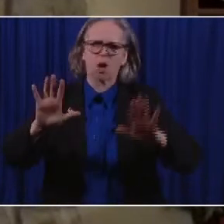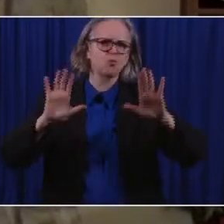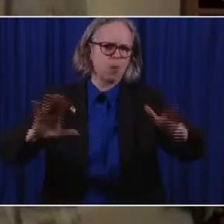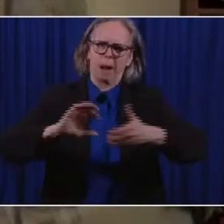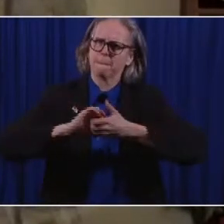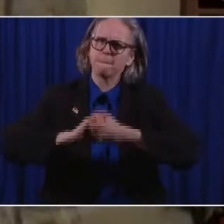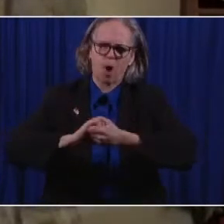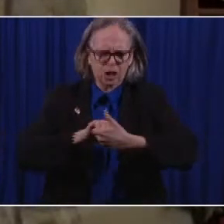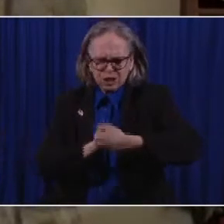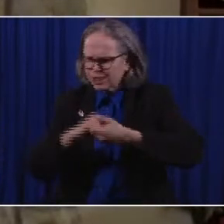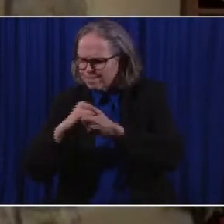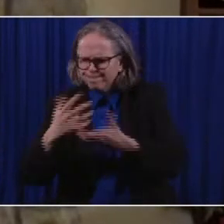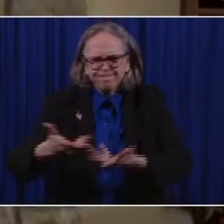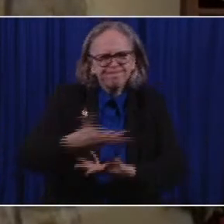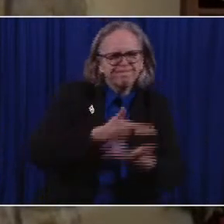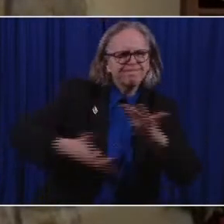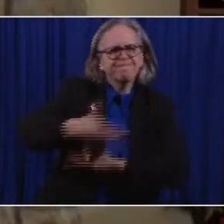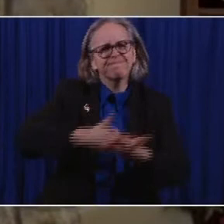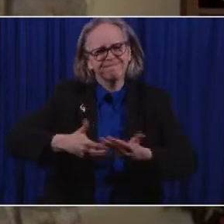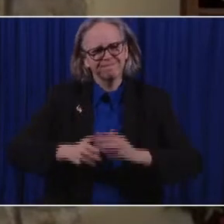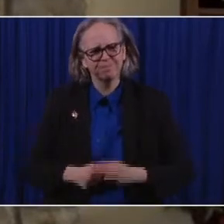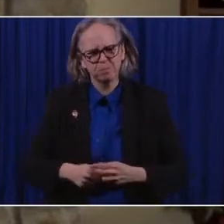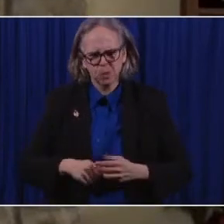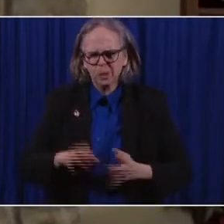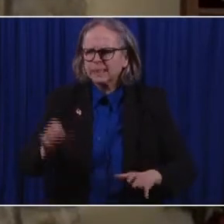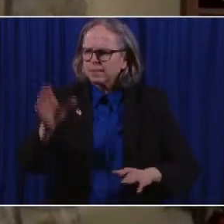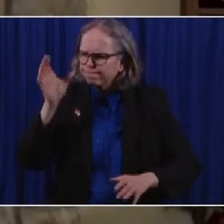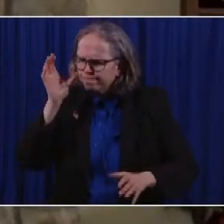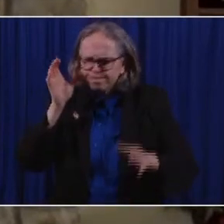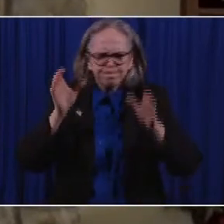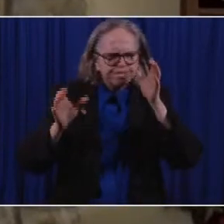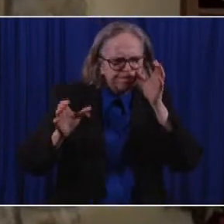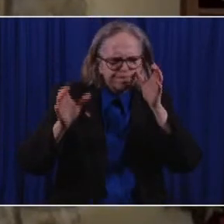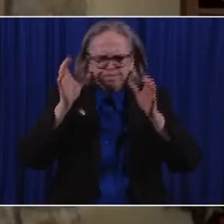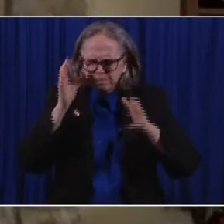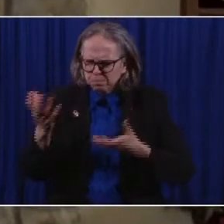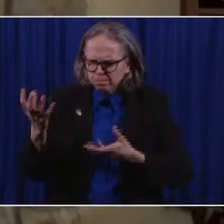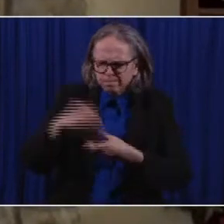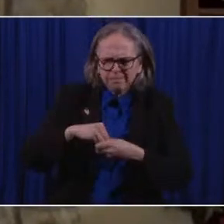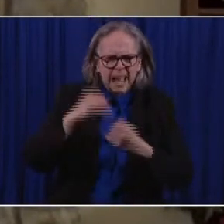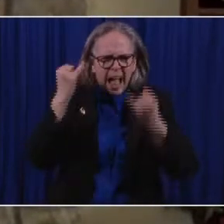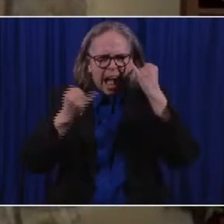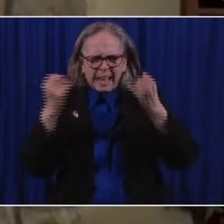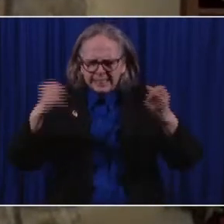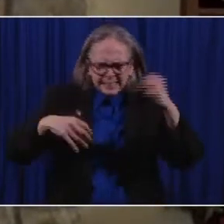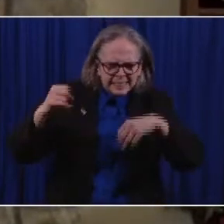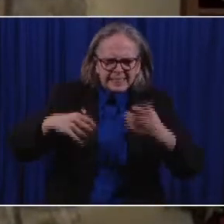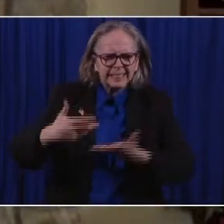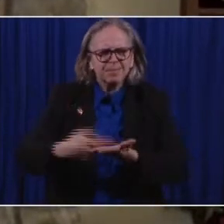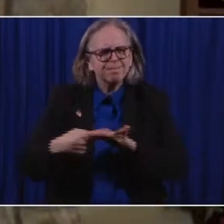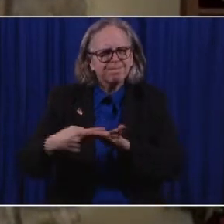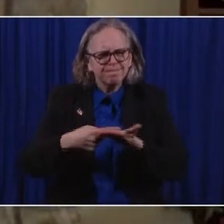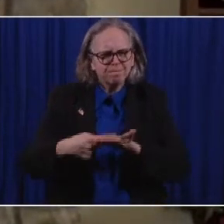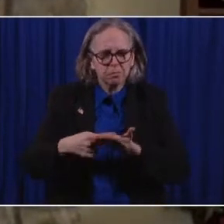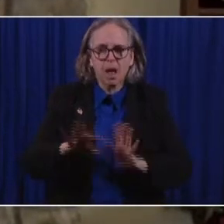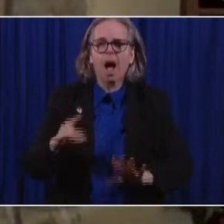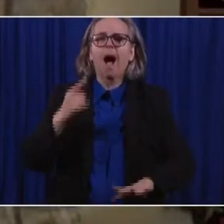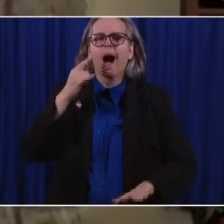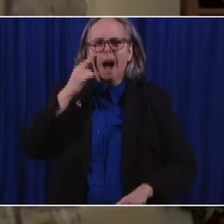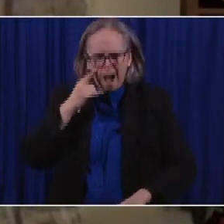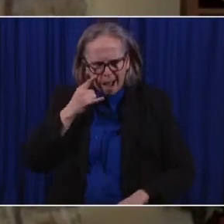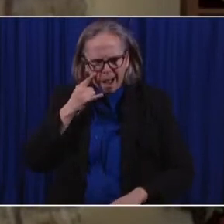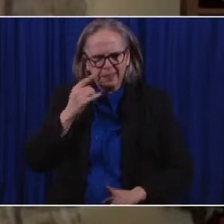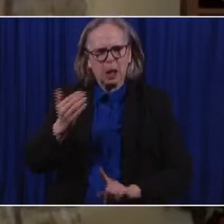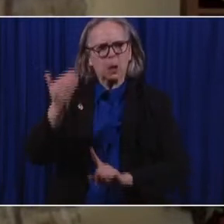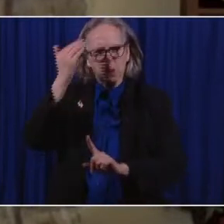going to continue to listen to them and take their ideas and take their suggestions, because they're on the ground. They're seeing what's working. They're seeing